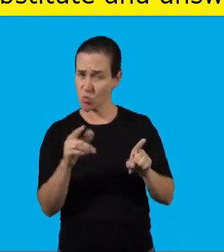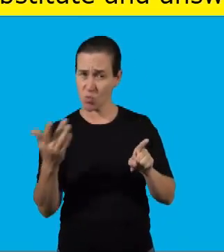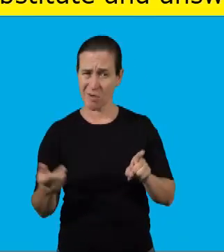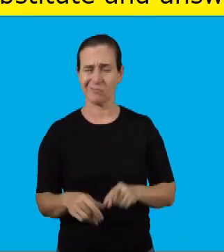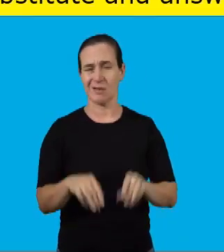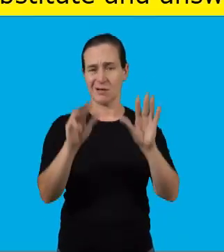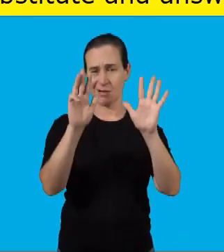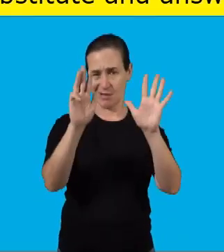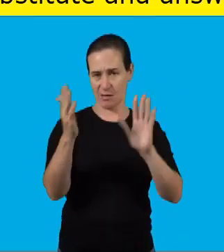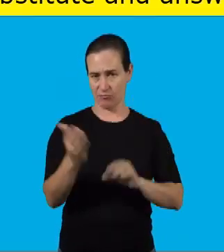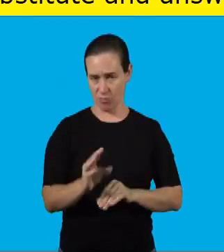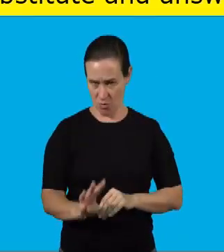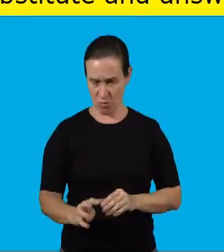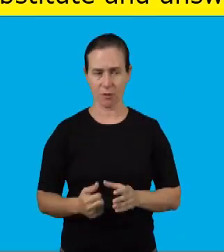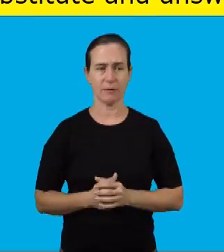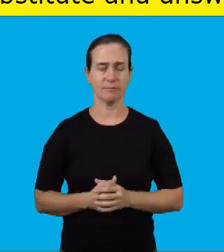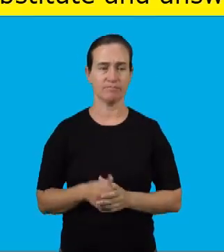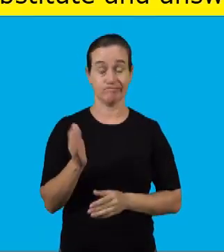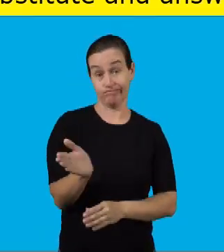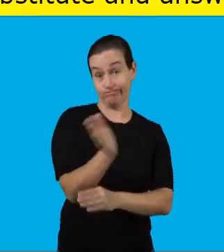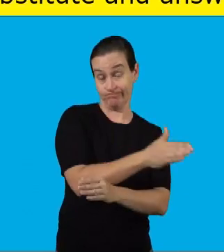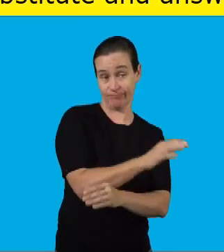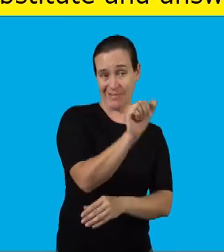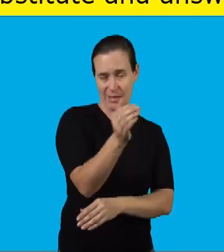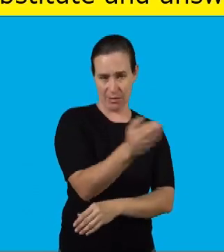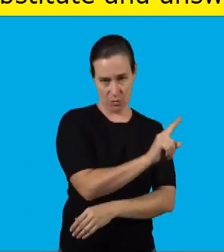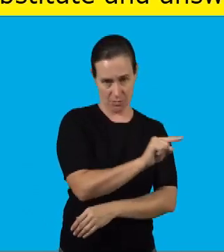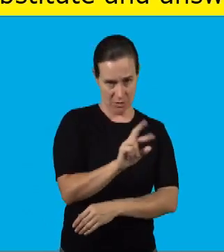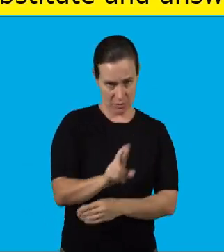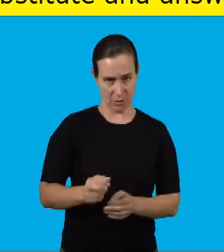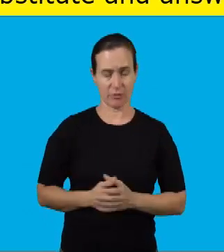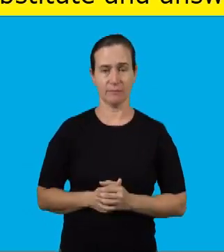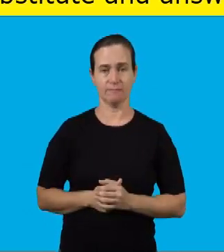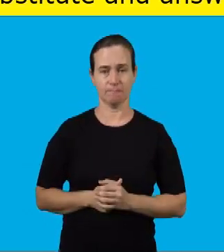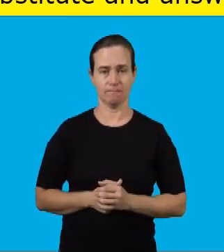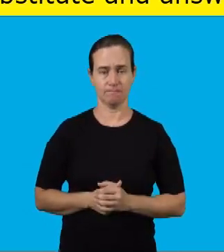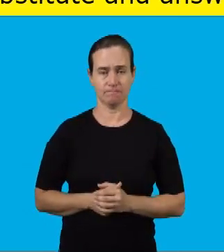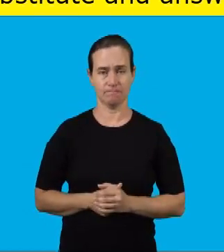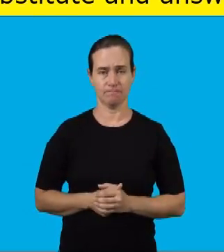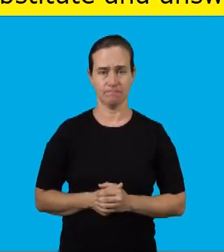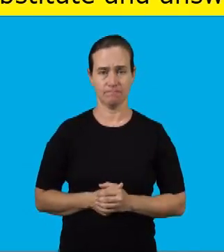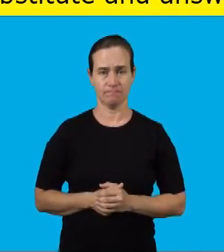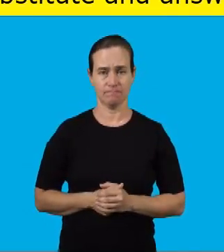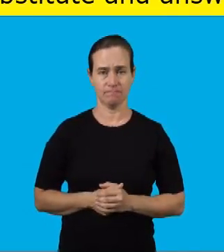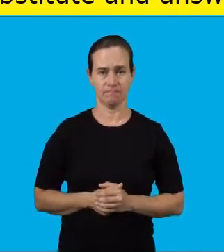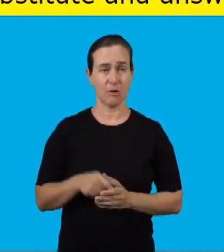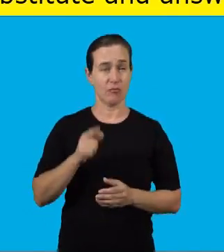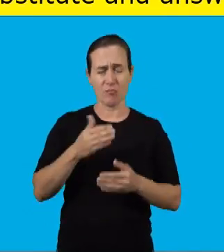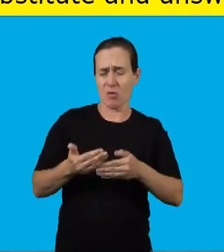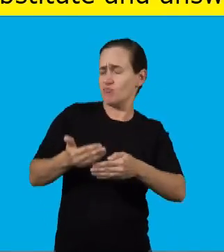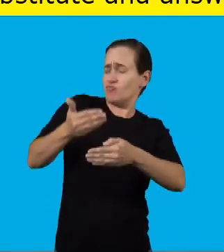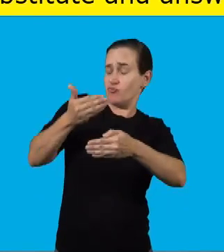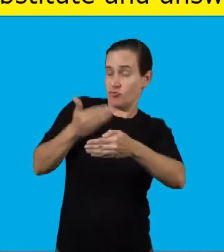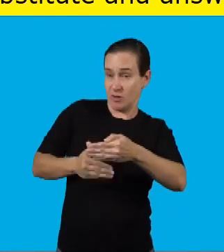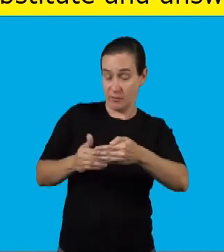9/4. And on this side, we have a divided by 1 minus r. Now, remember, from the previous sub-question, we